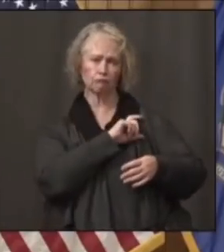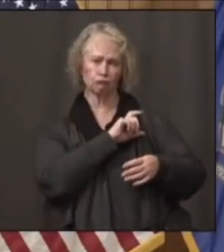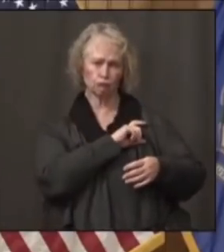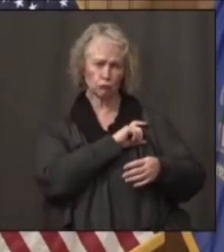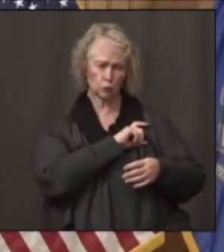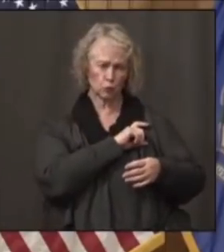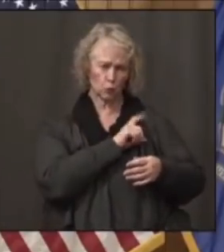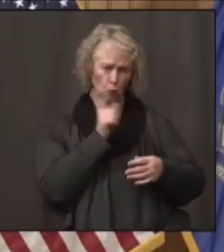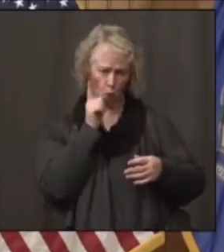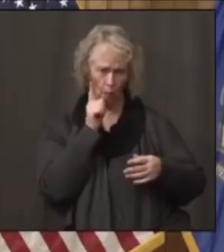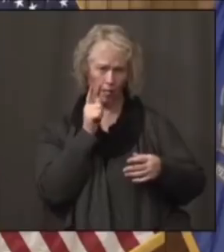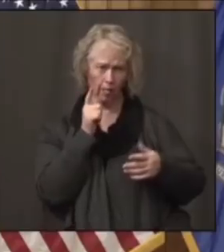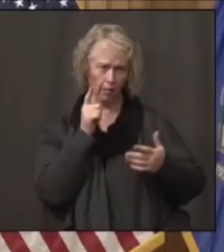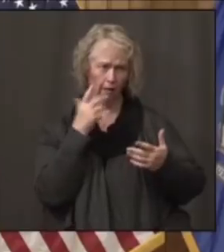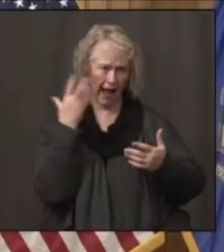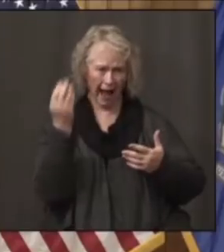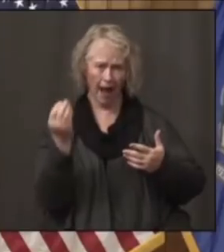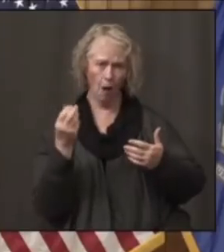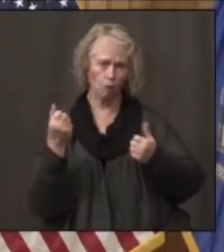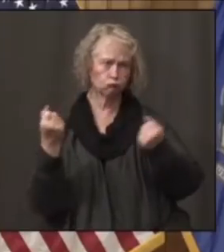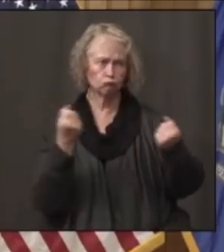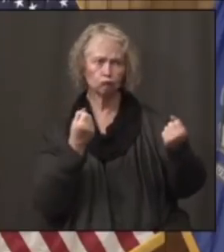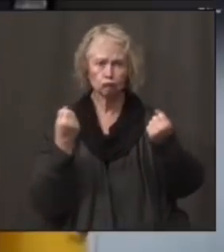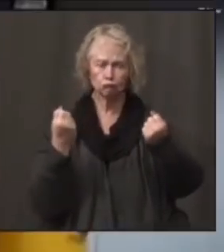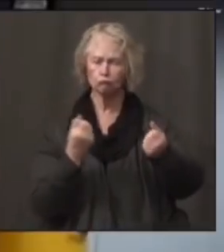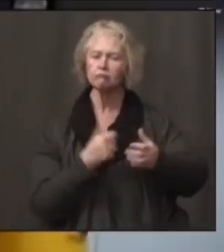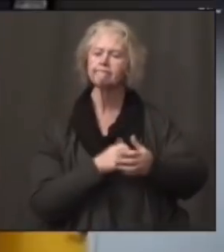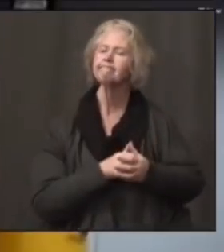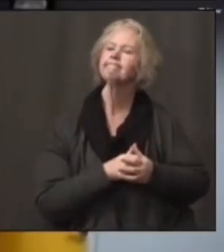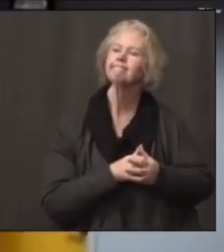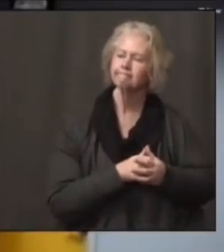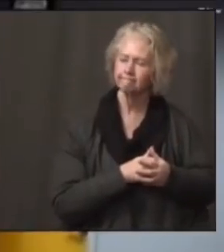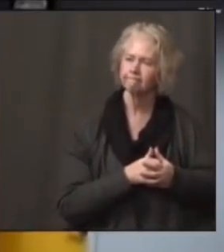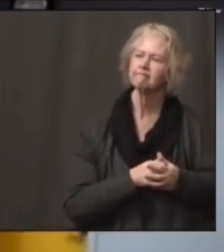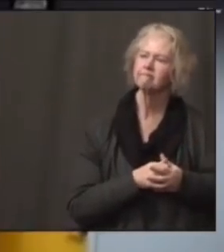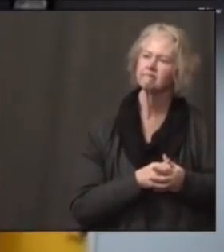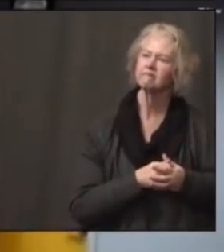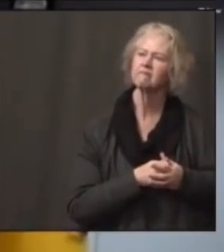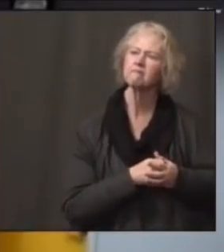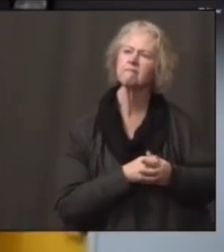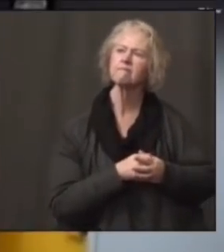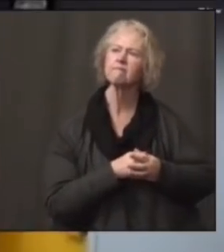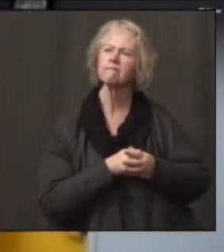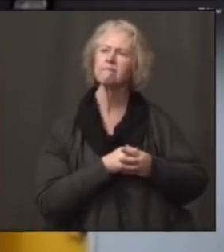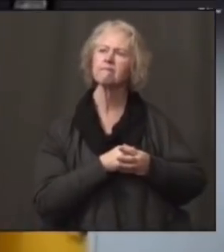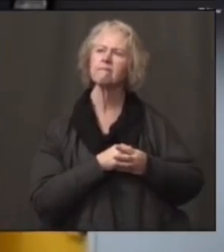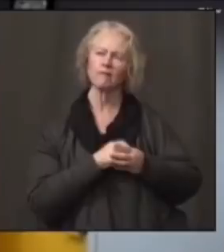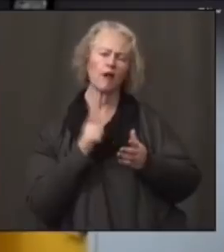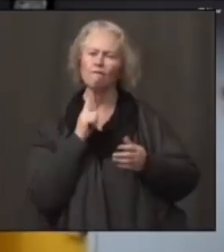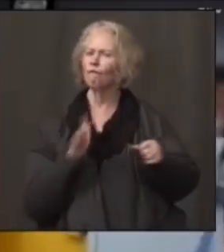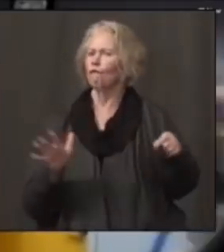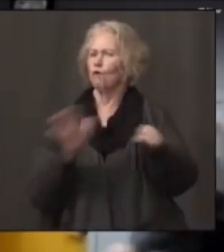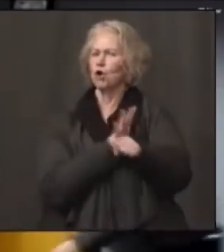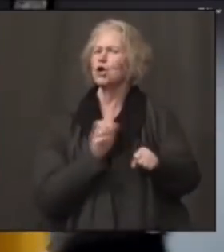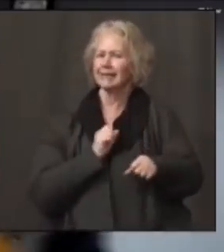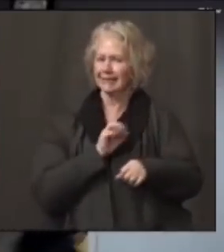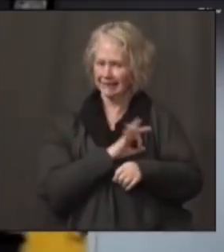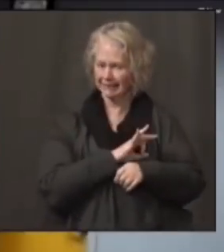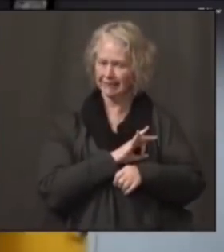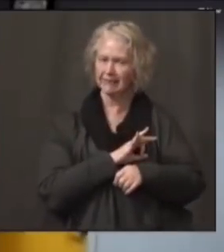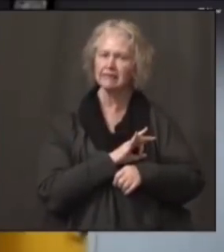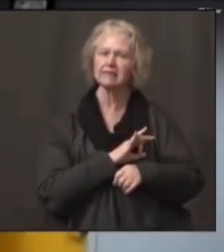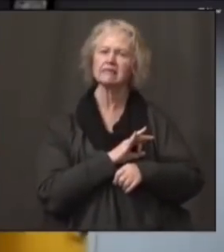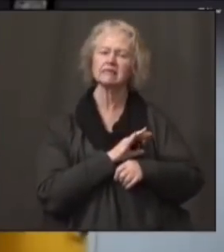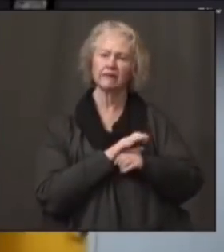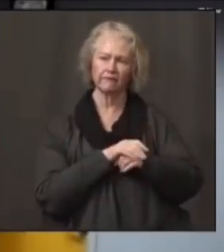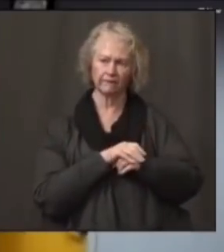you already addressed that earlier. I hadn't, but the troops will be fully staffed. The colonel has assured